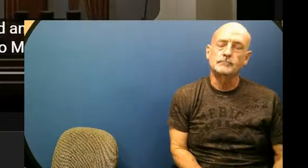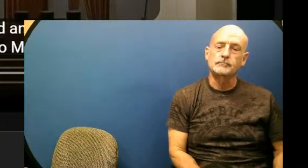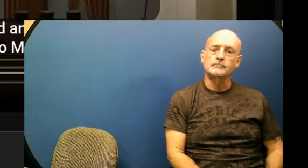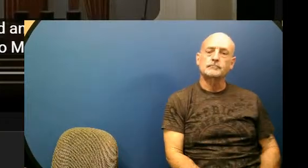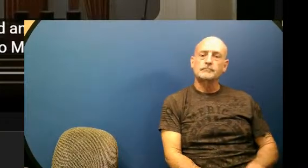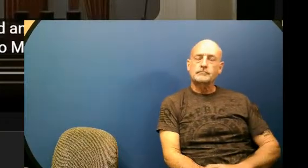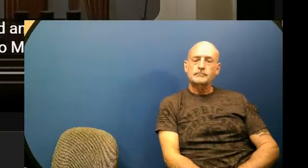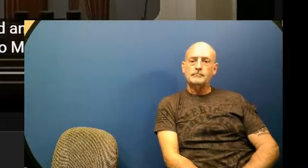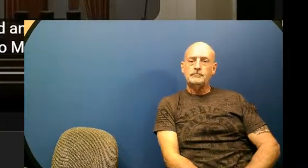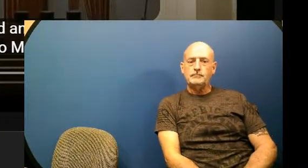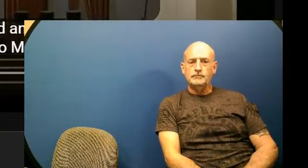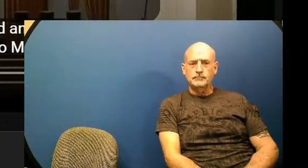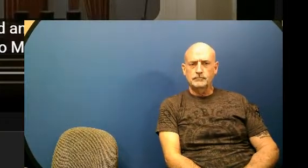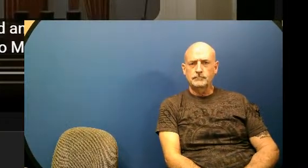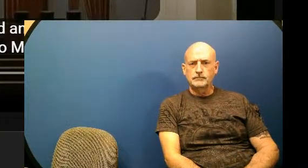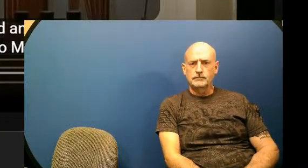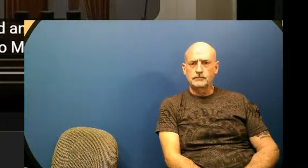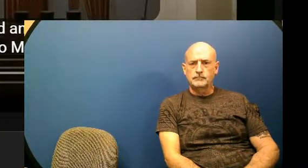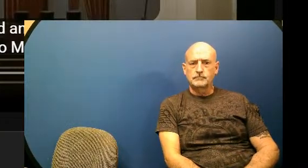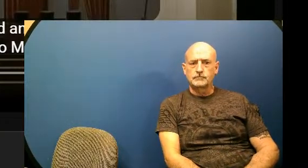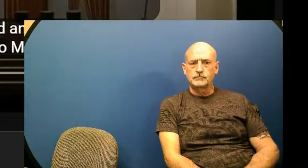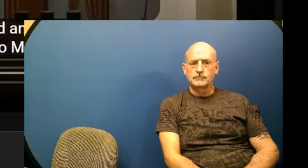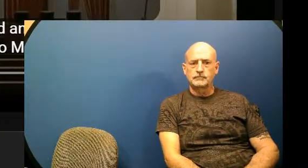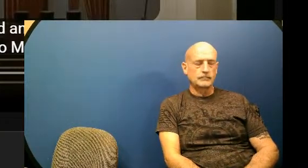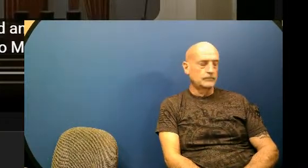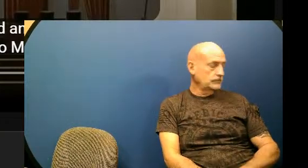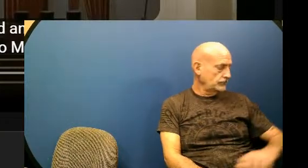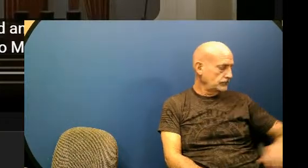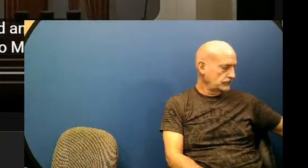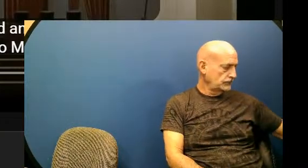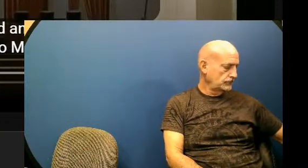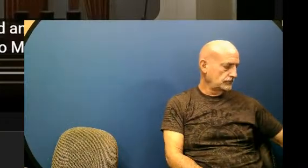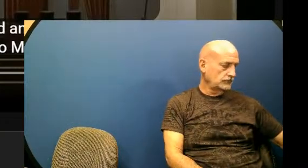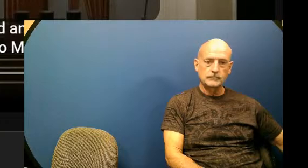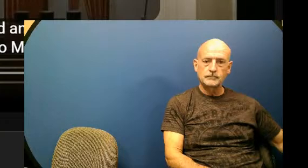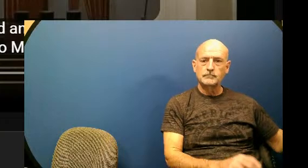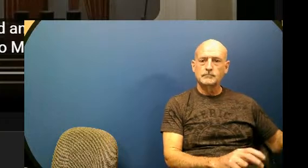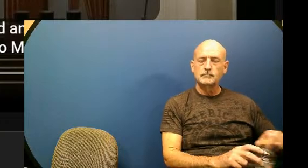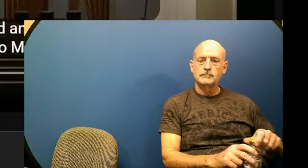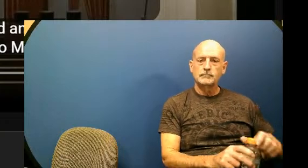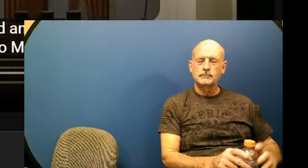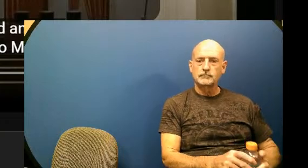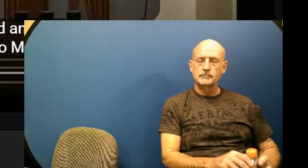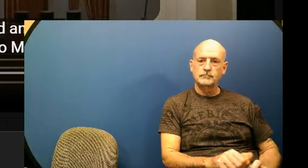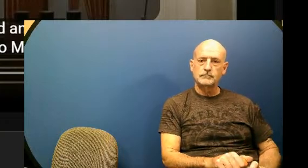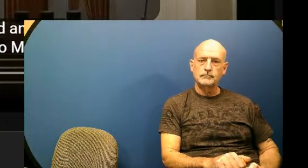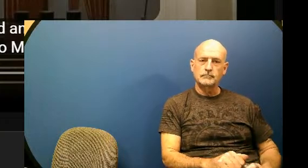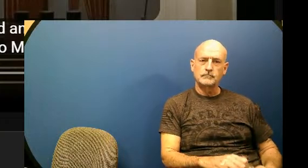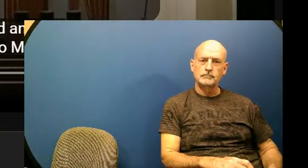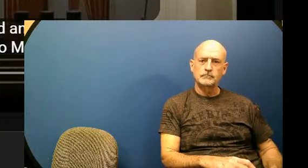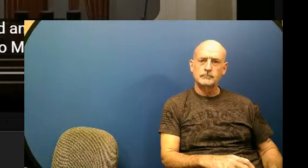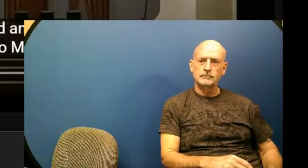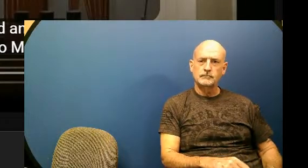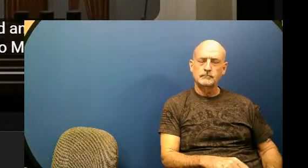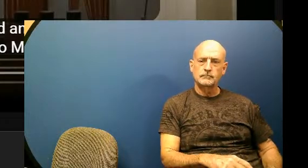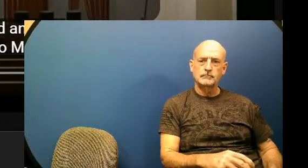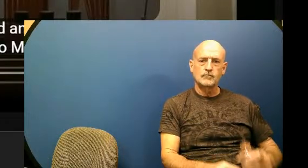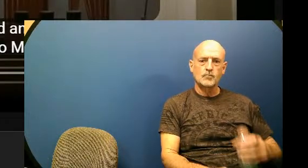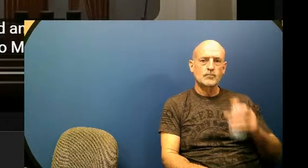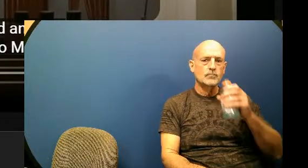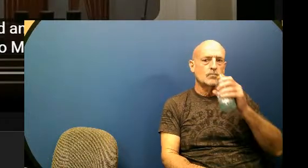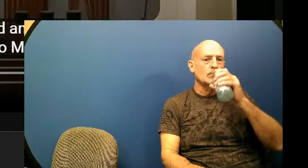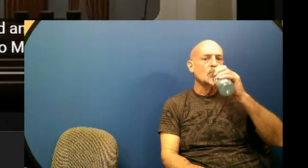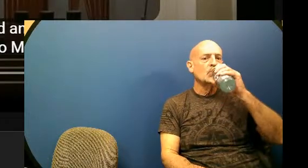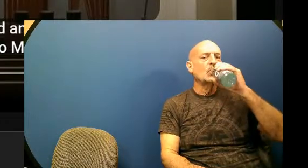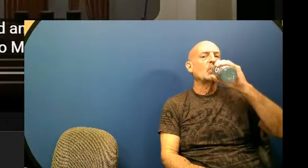in Ireland. In order to get global content, we need access to the Irish videos. They need access to the US videos. We understand that